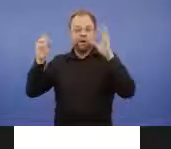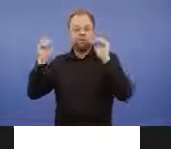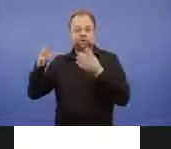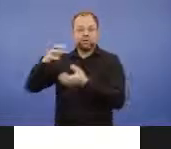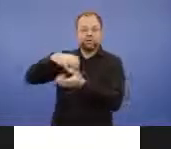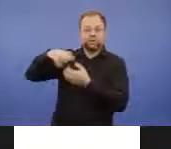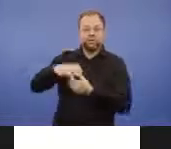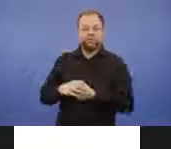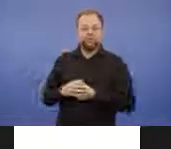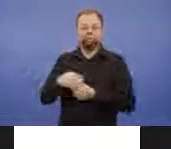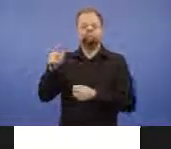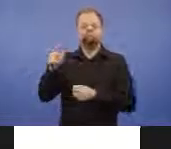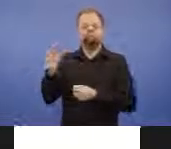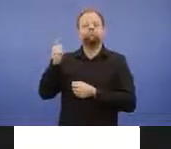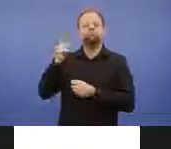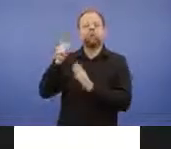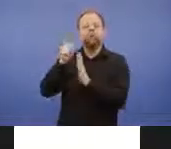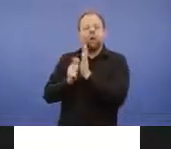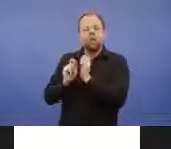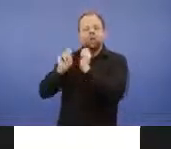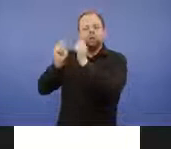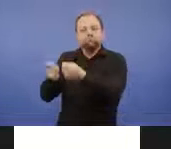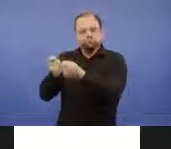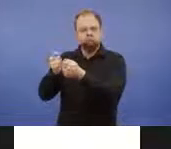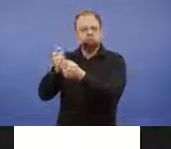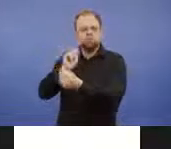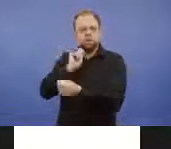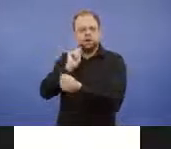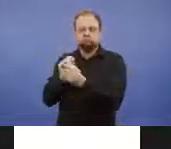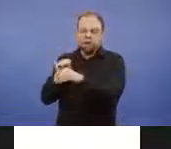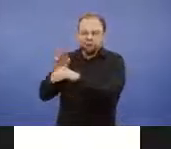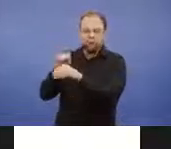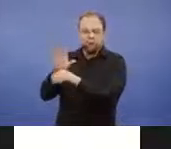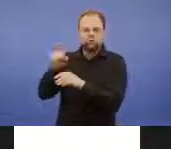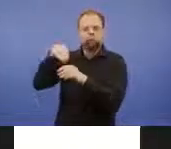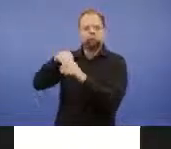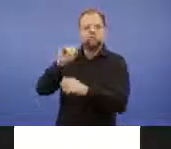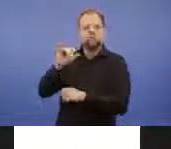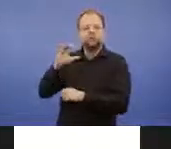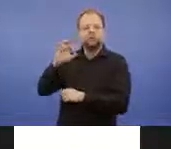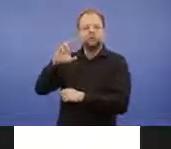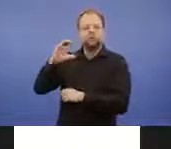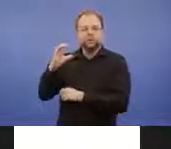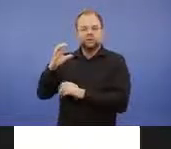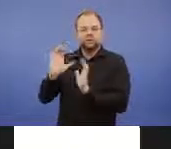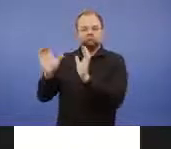disability, and has an upcoming publication on prosecuting crimes against persons with disabilities as